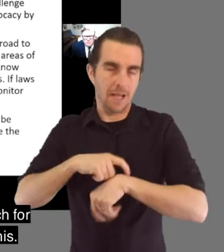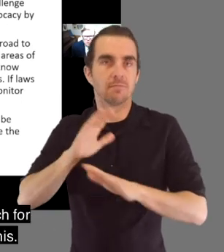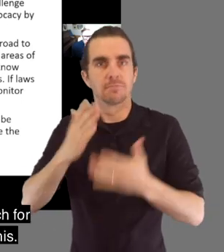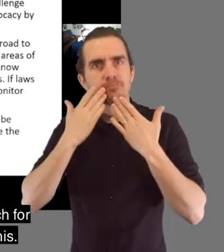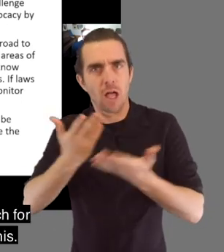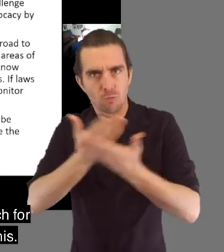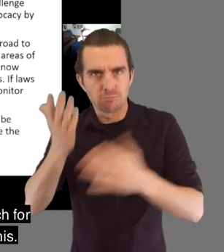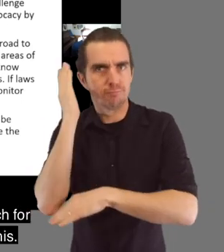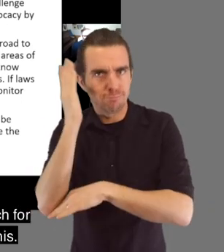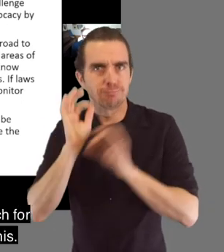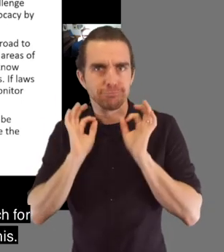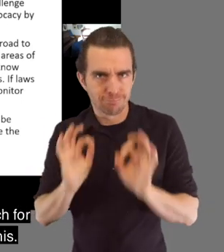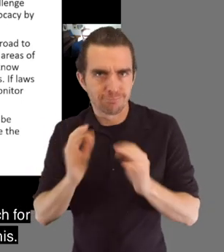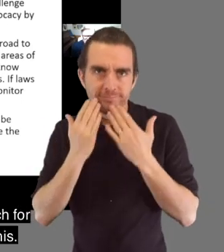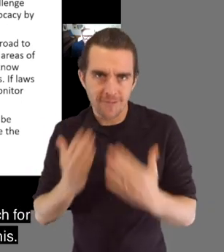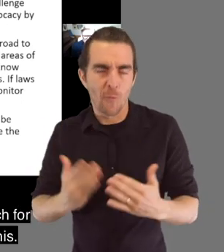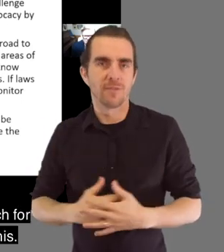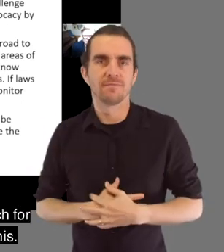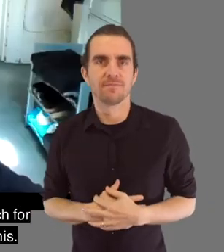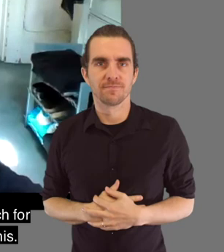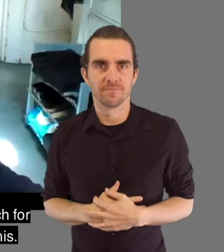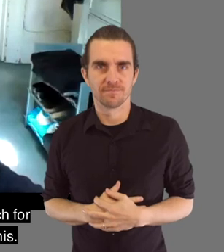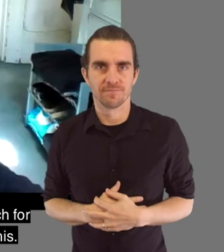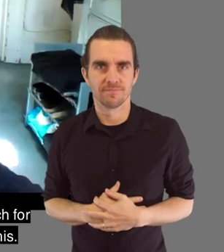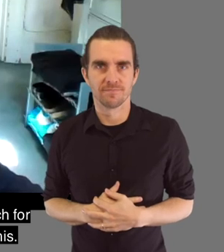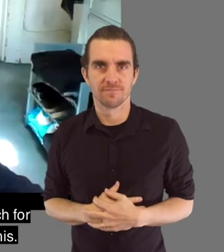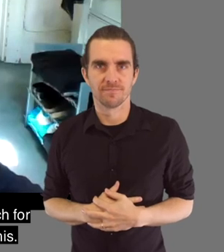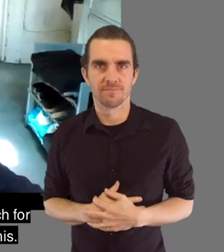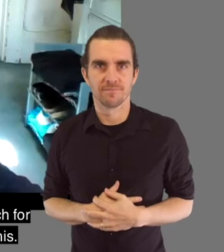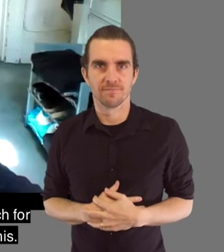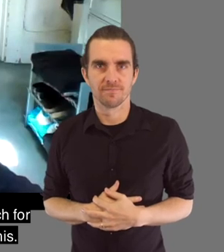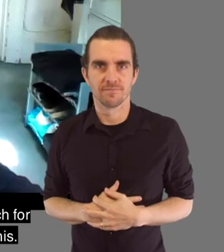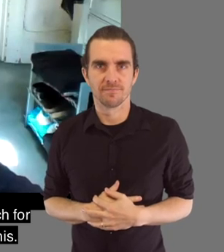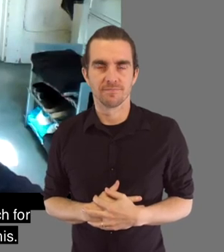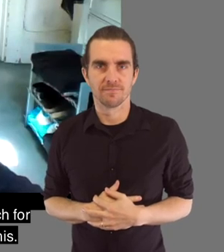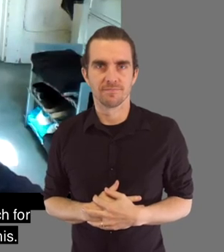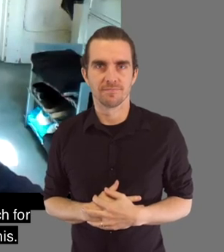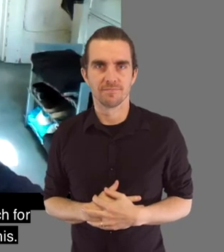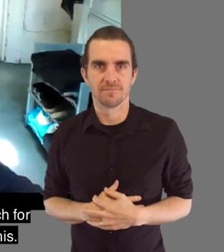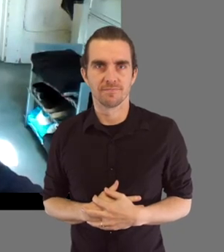to everyone who contributed to this. Thank you very much. Okay. Goodbye.